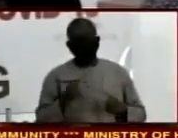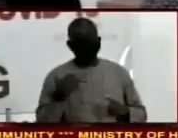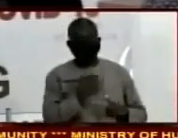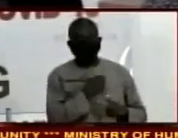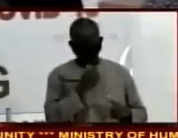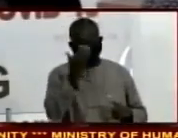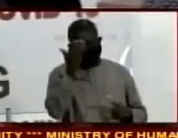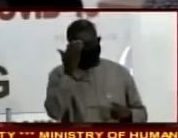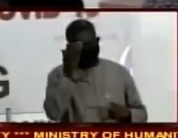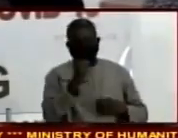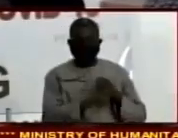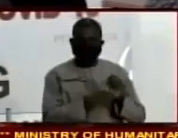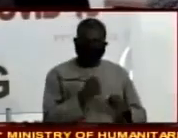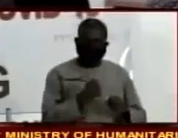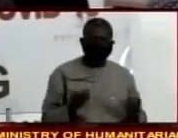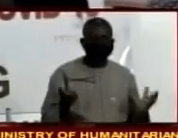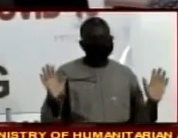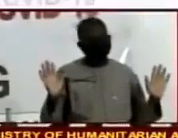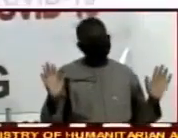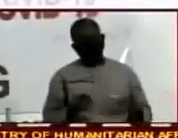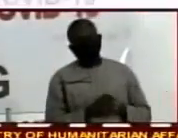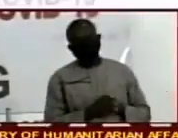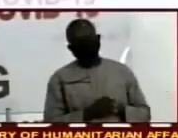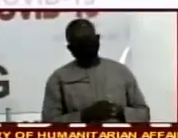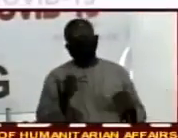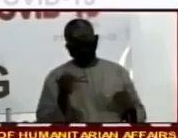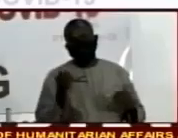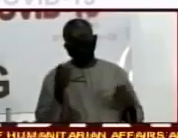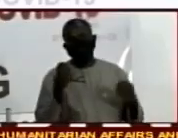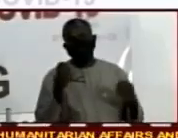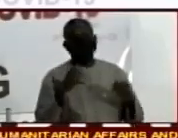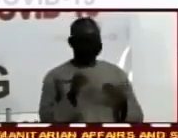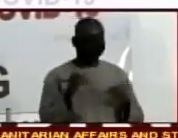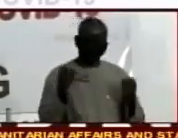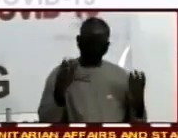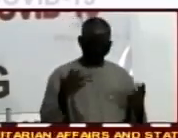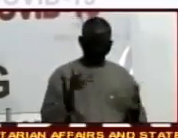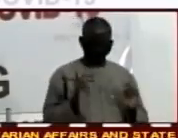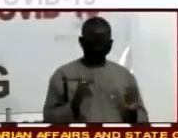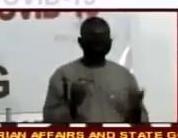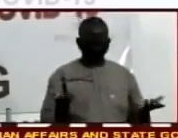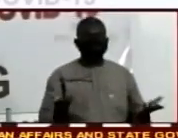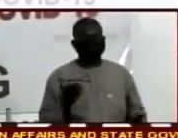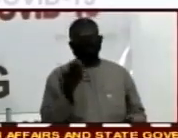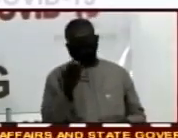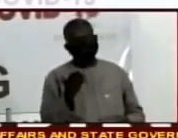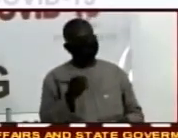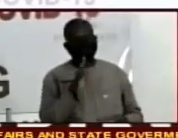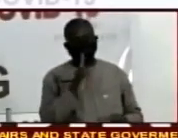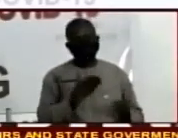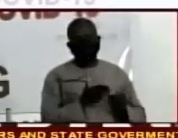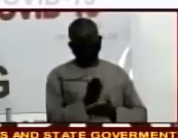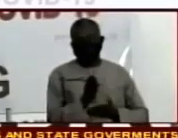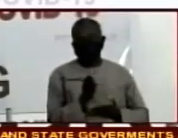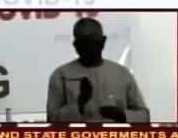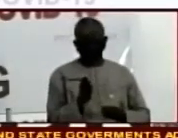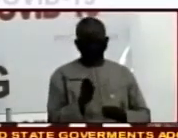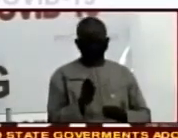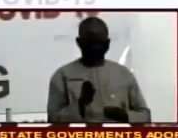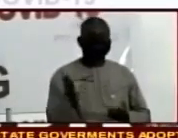the suffering that so many of our people, kith and kin, are going through, including right